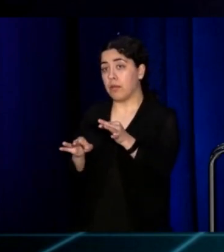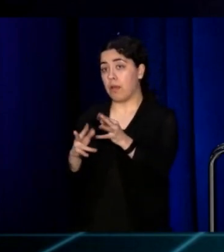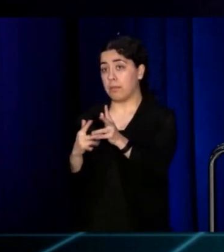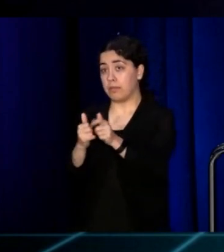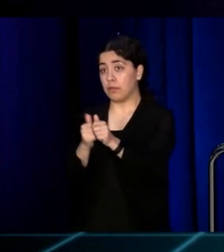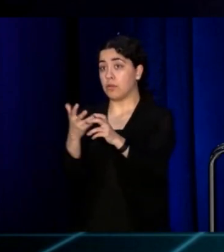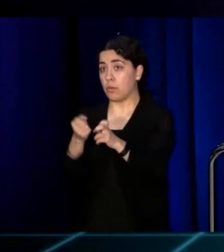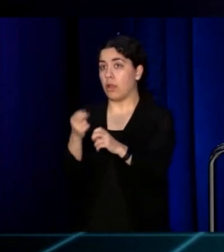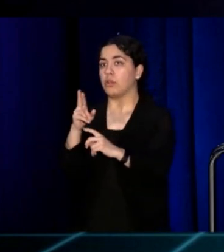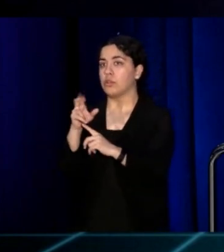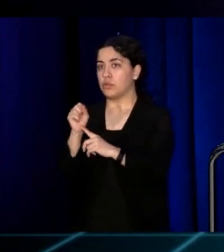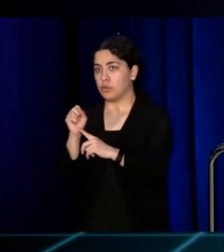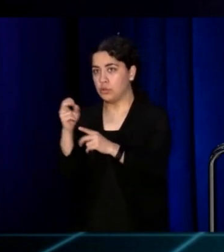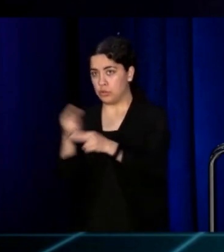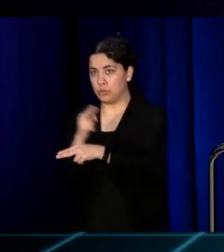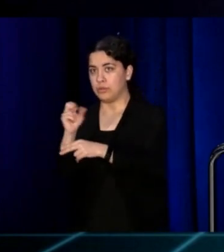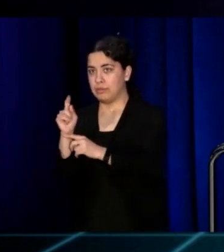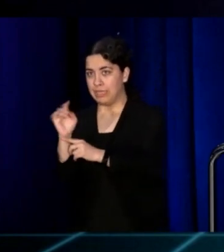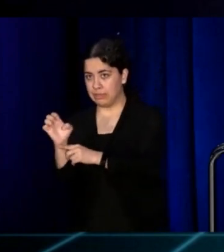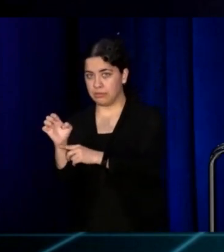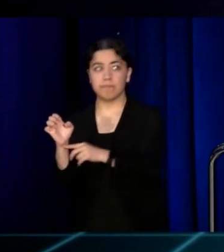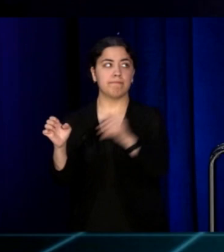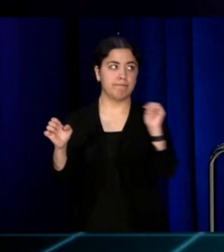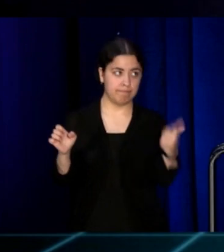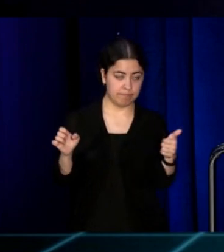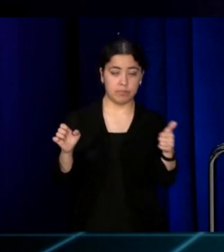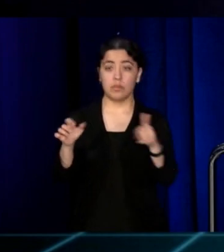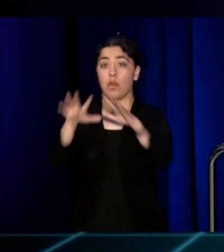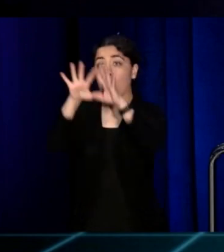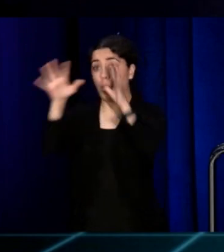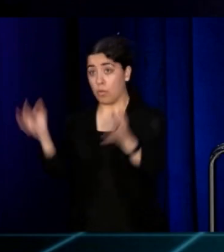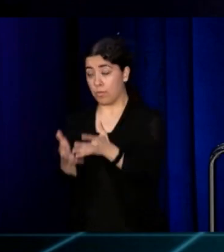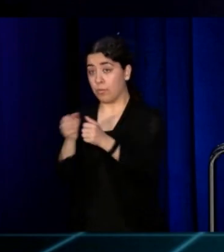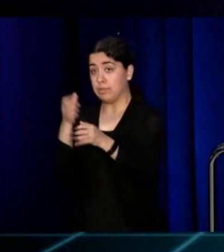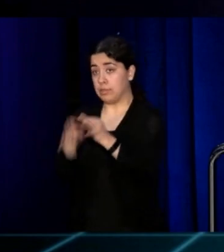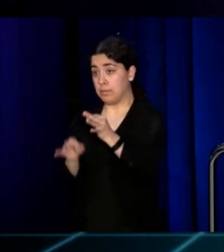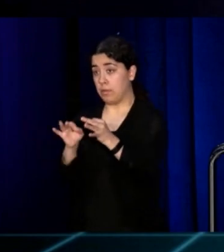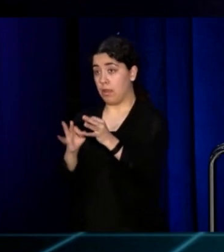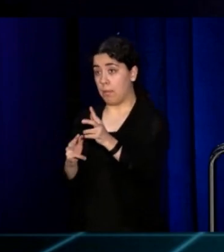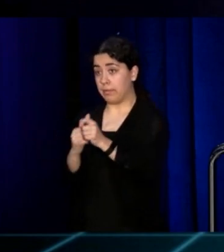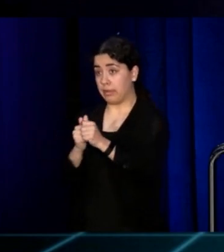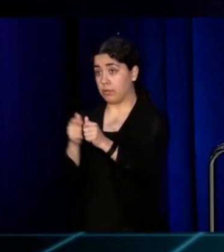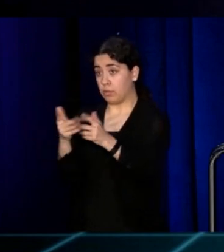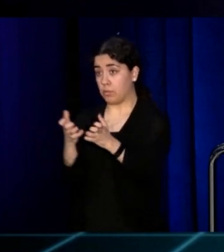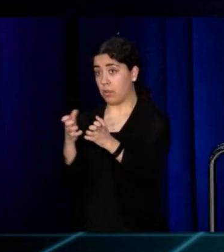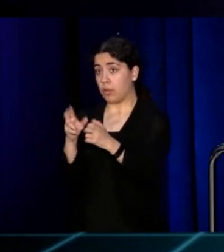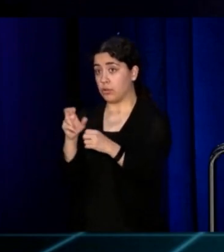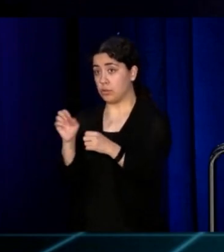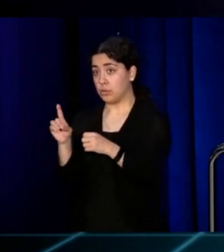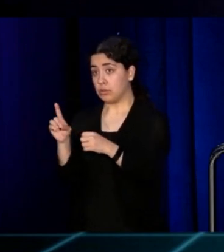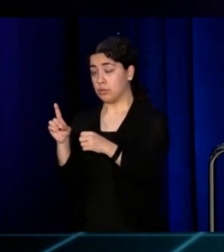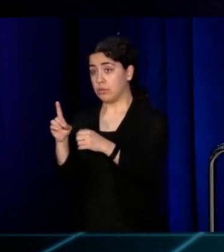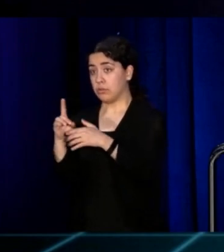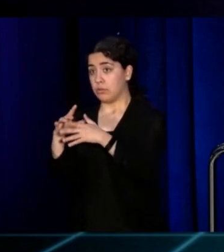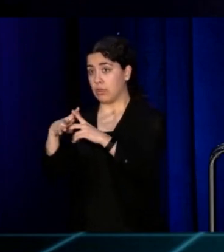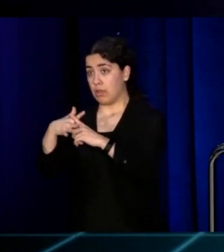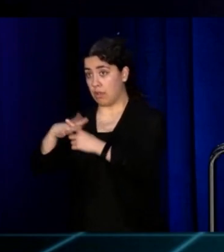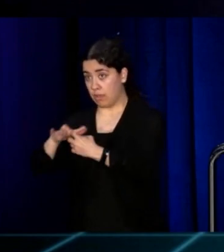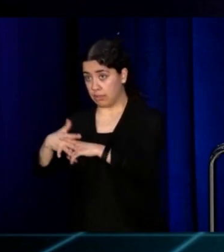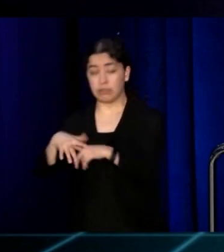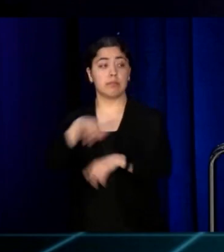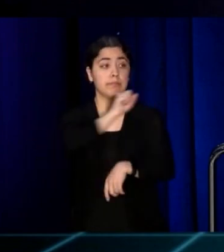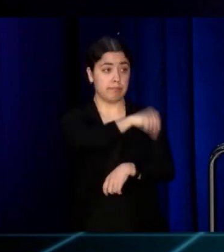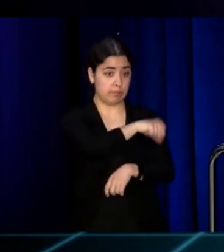use useState. Yeah. Global states with simple updates, you want to use useContext. Yeah. And then